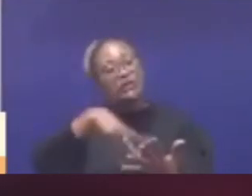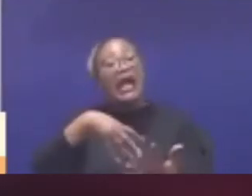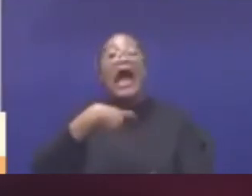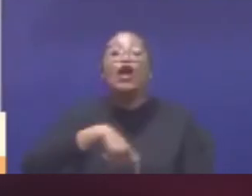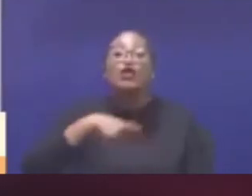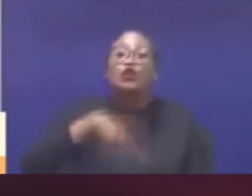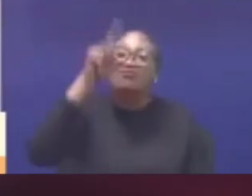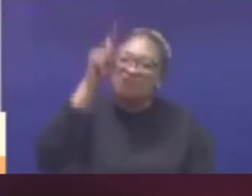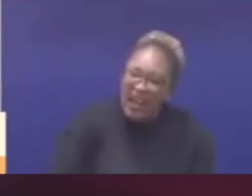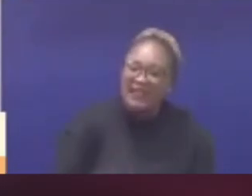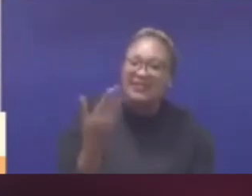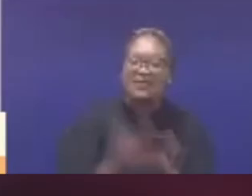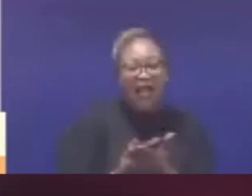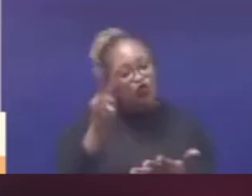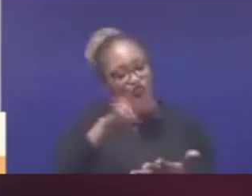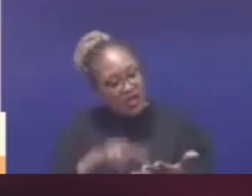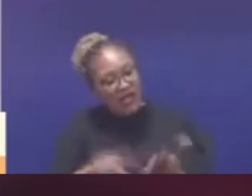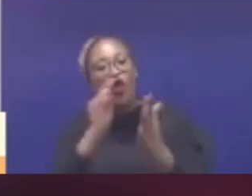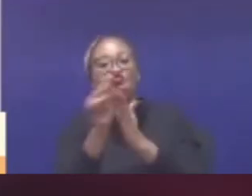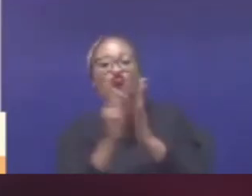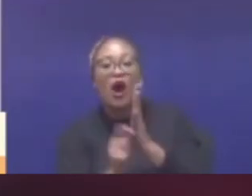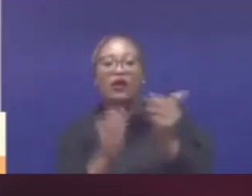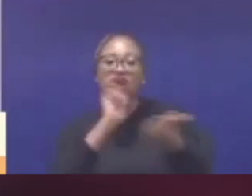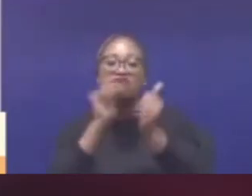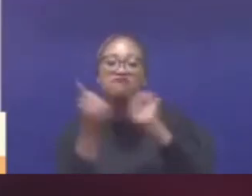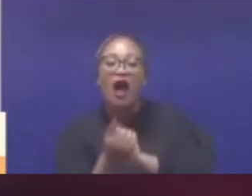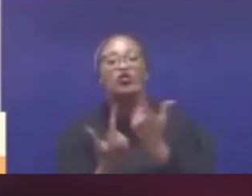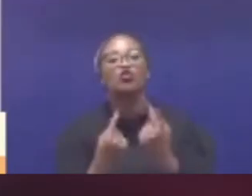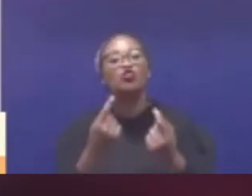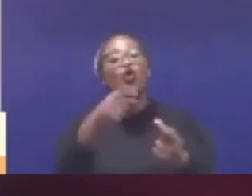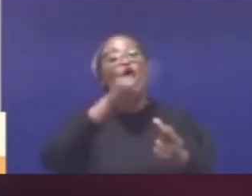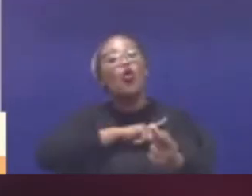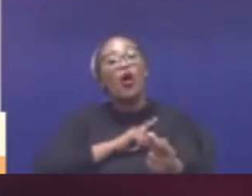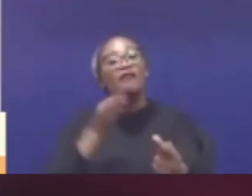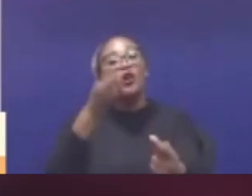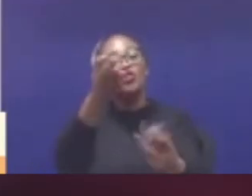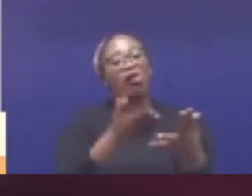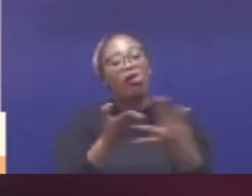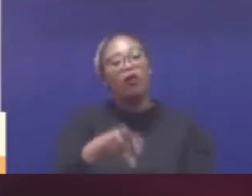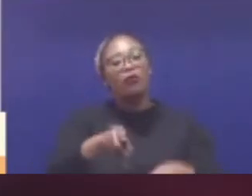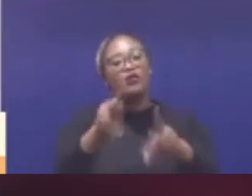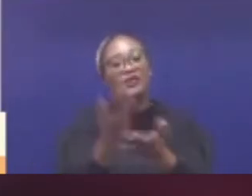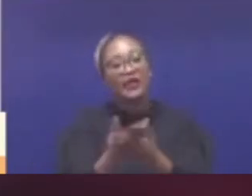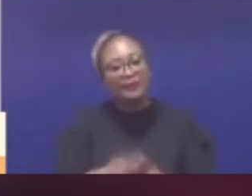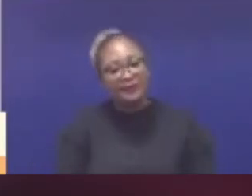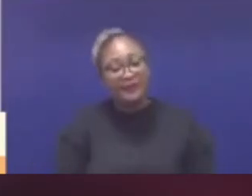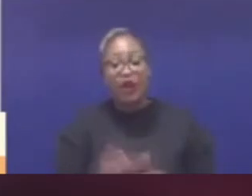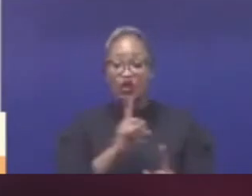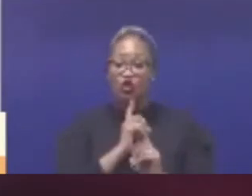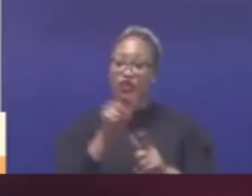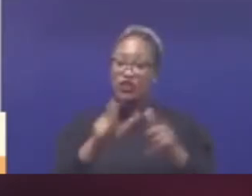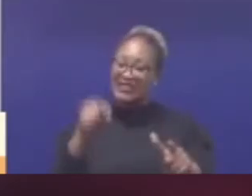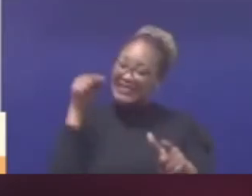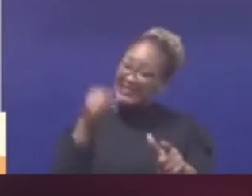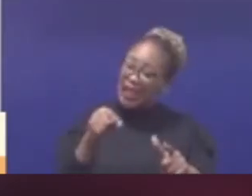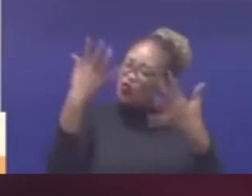do basic arithmetic to access opportunities as they walk through life. Teachers, the very